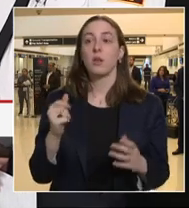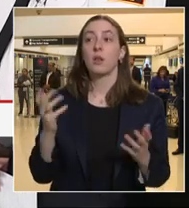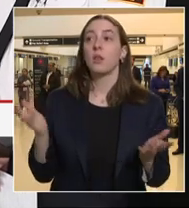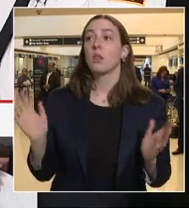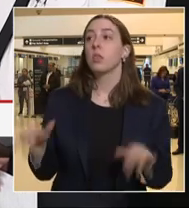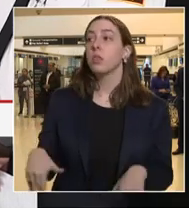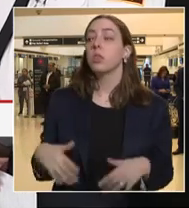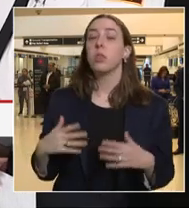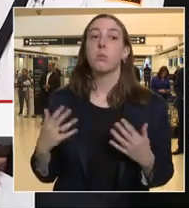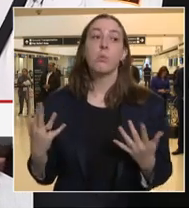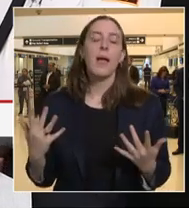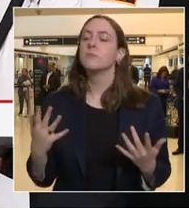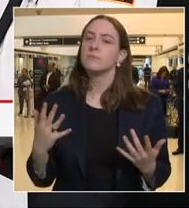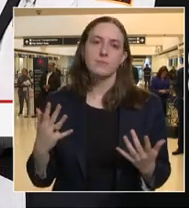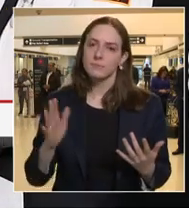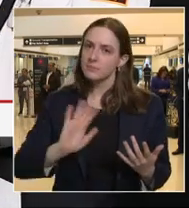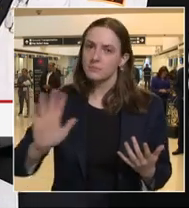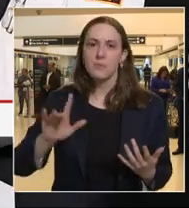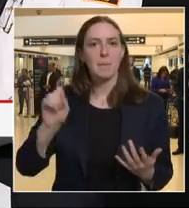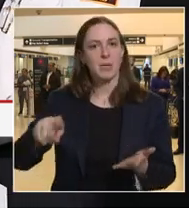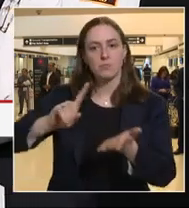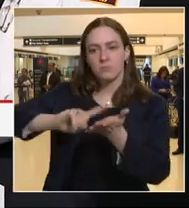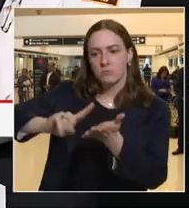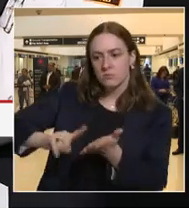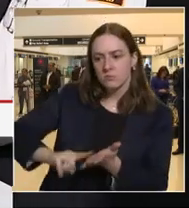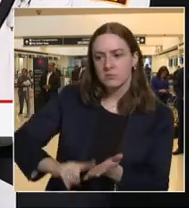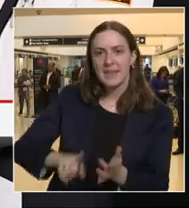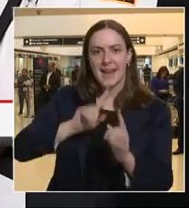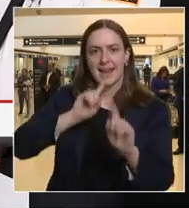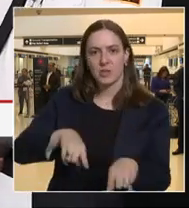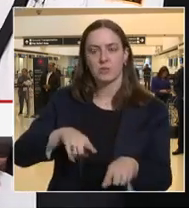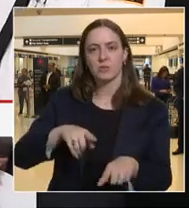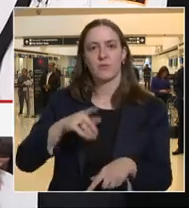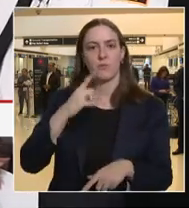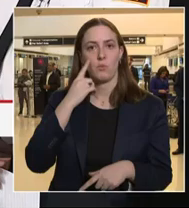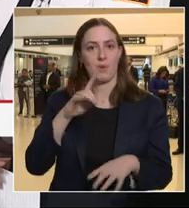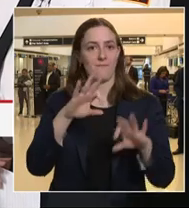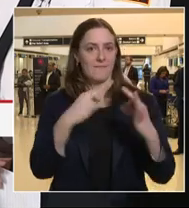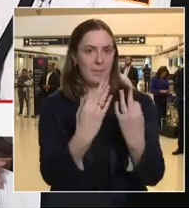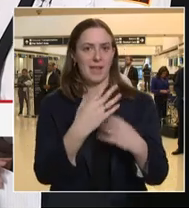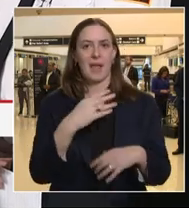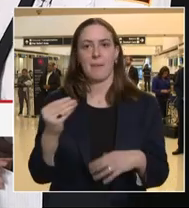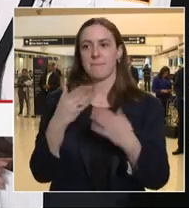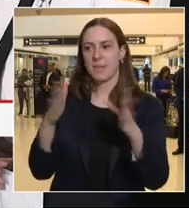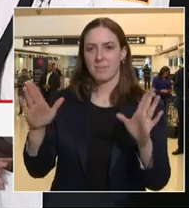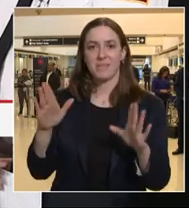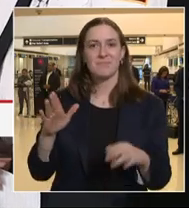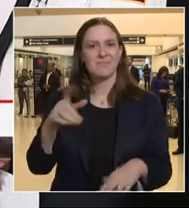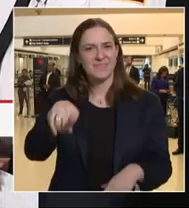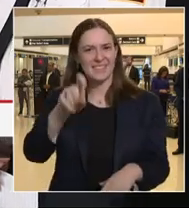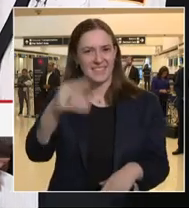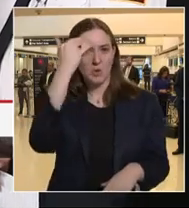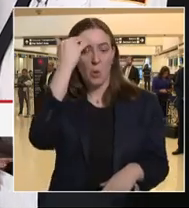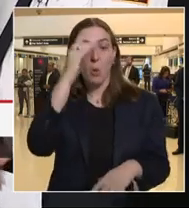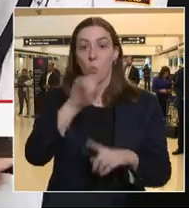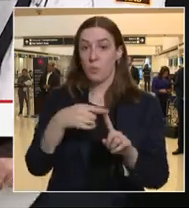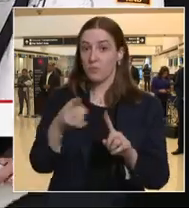families and for the flying public. You should be assured that when you fly, you're safe. Thank you.